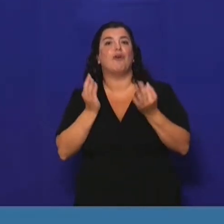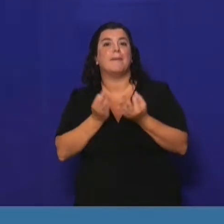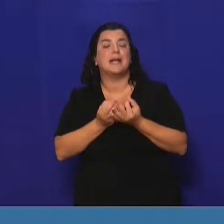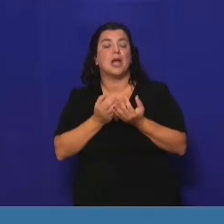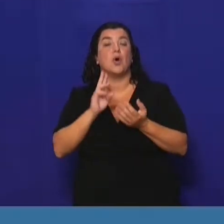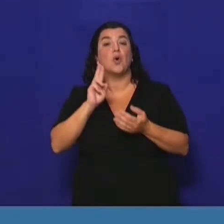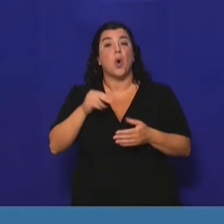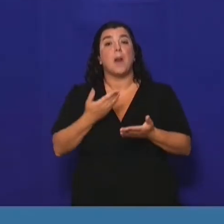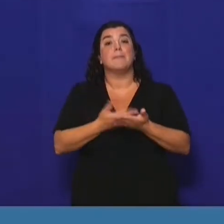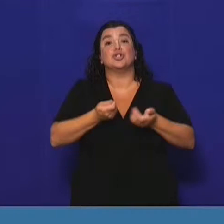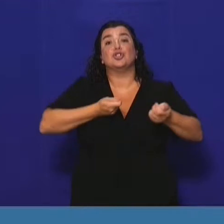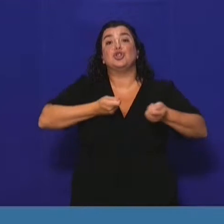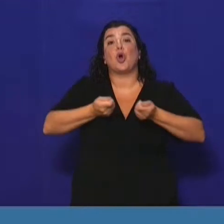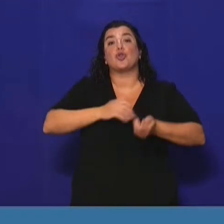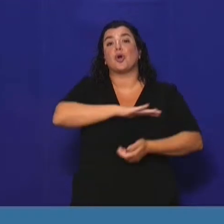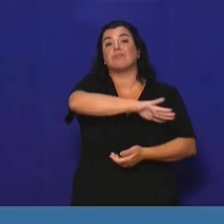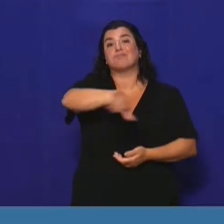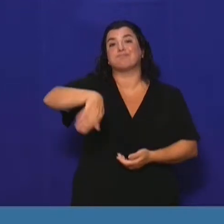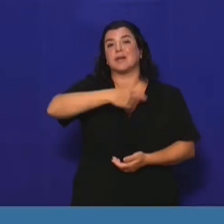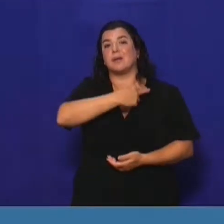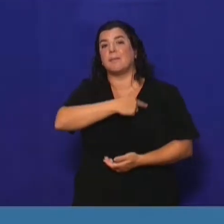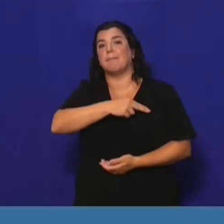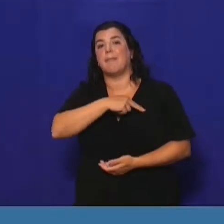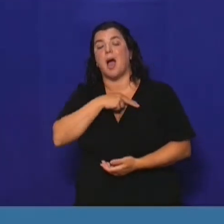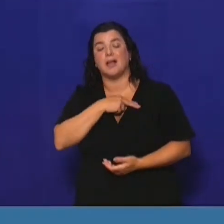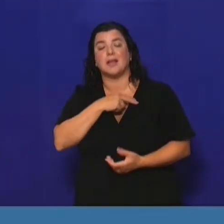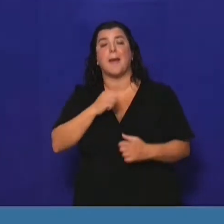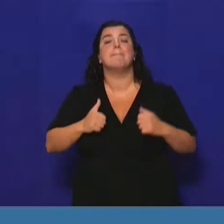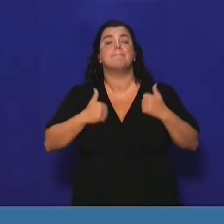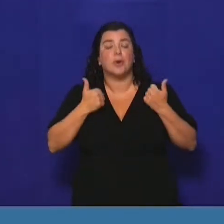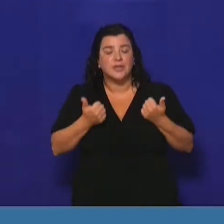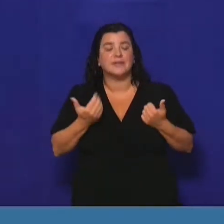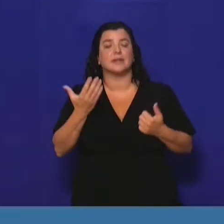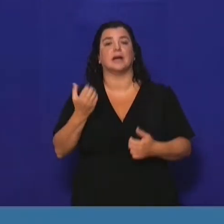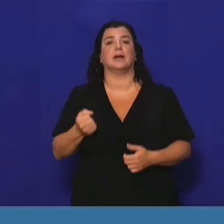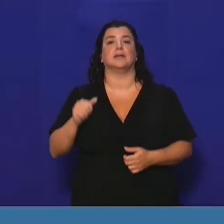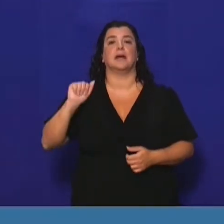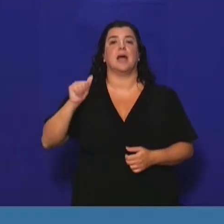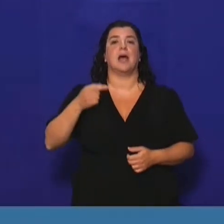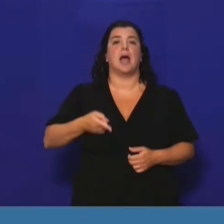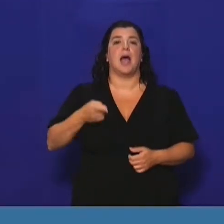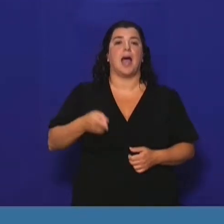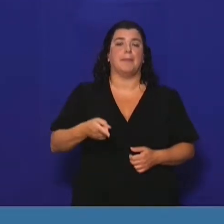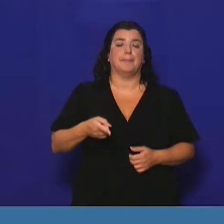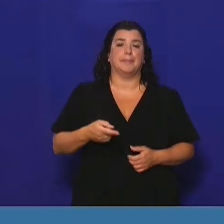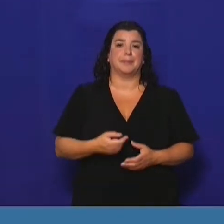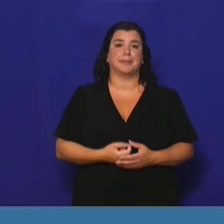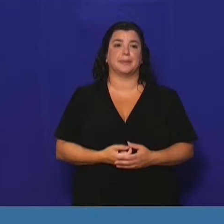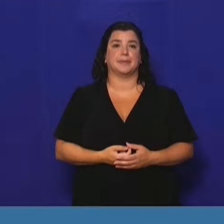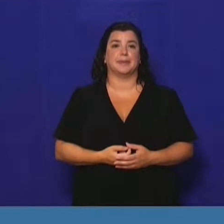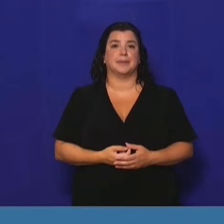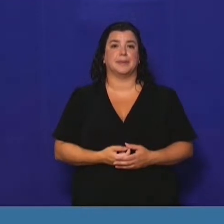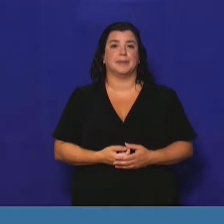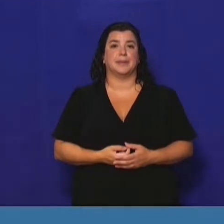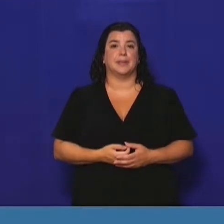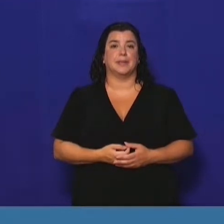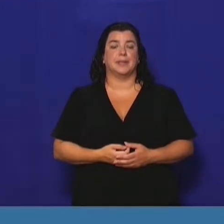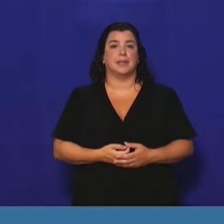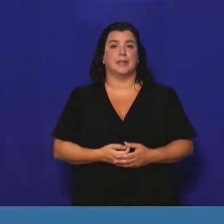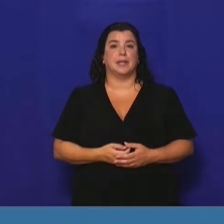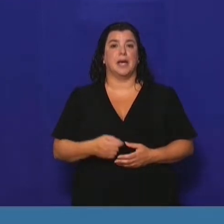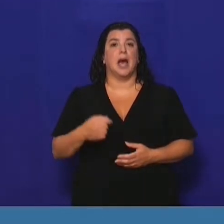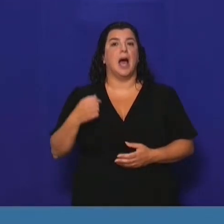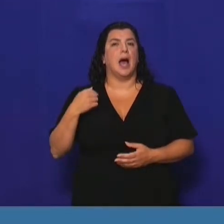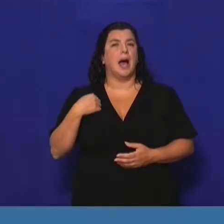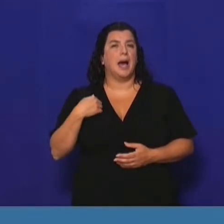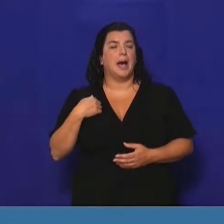f'pajjiż ħieħ huwa importanti li aħna jkollna din l-app. Infatti, il-numru ta' każijiet pożittivi li aħna kellemna